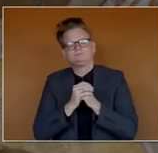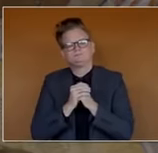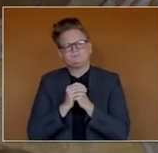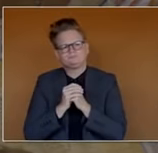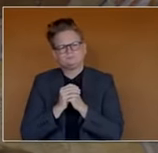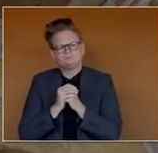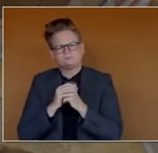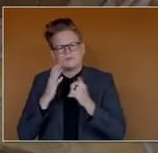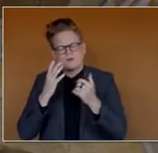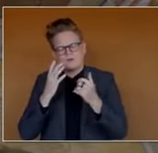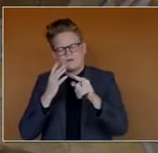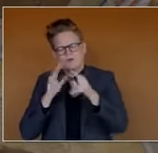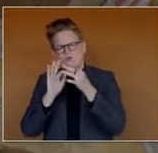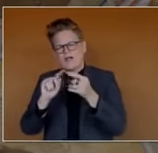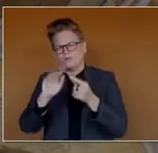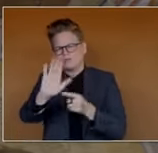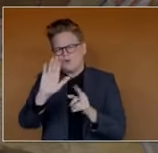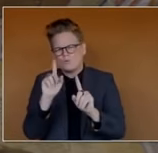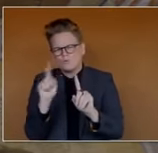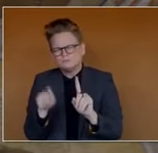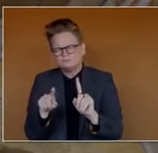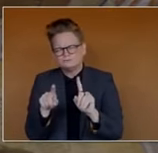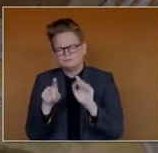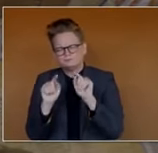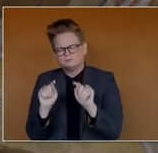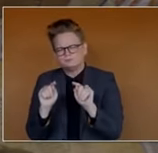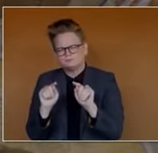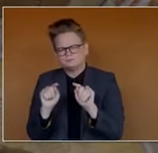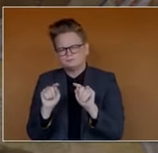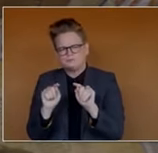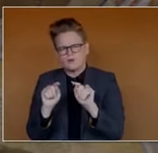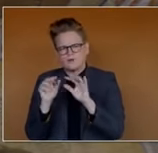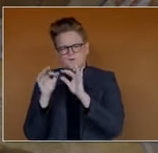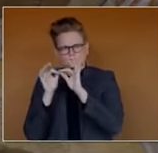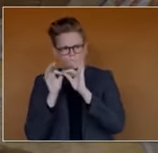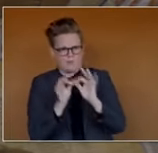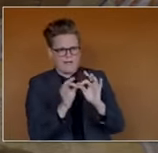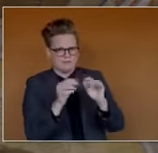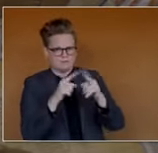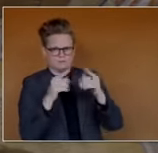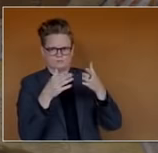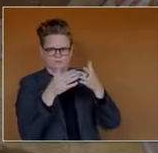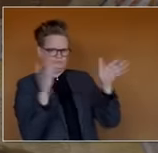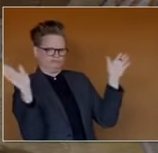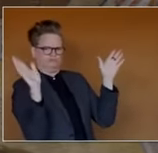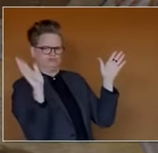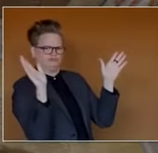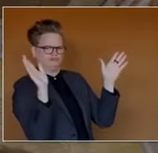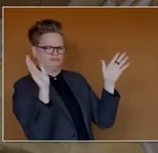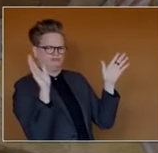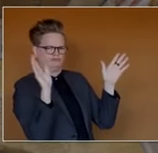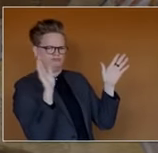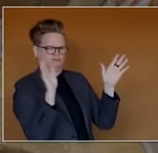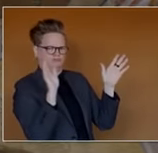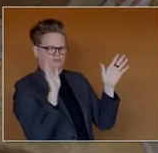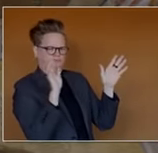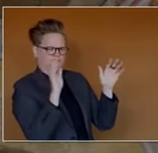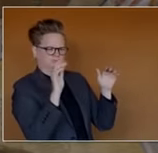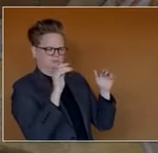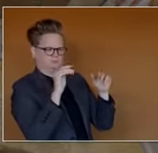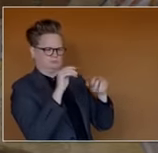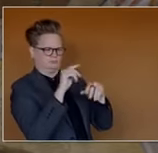As it relates to these broader issues, and forgive me, the first part of your question was specific to the